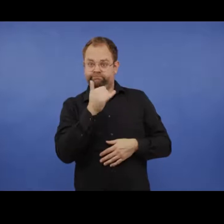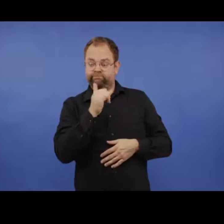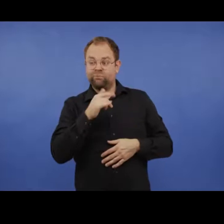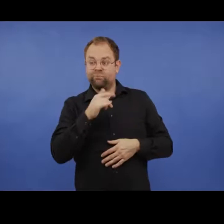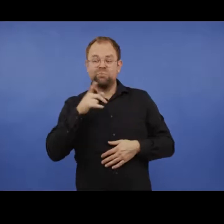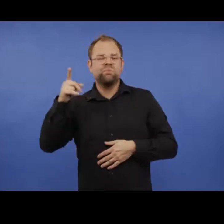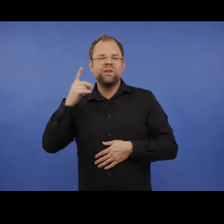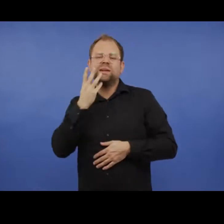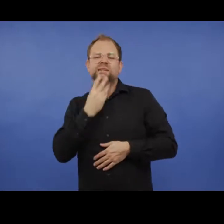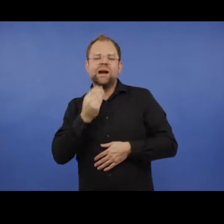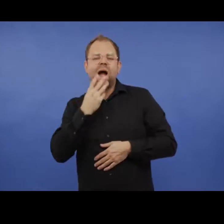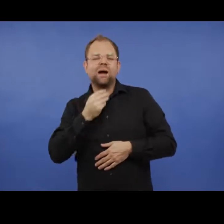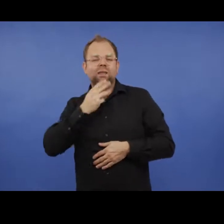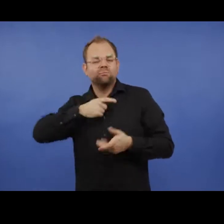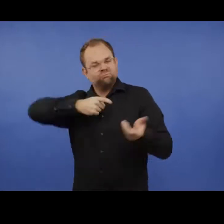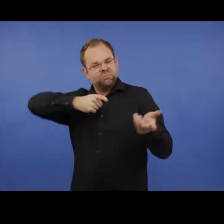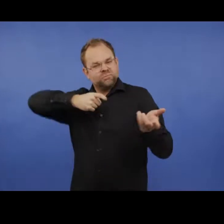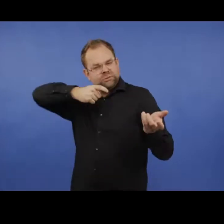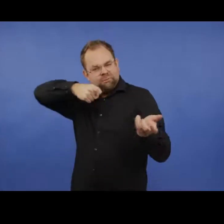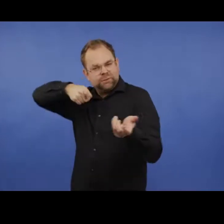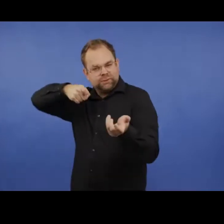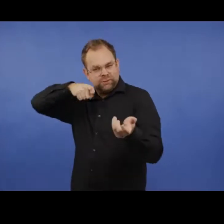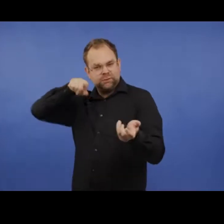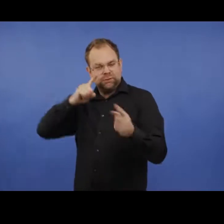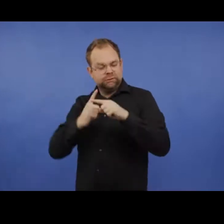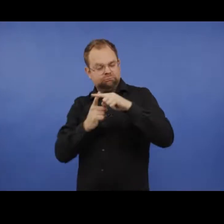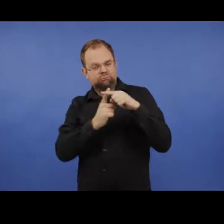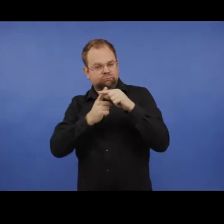with disabilities had been targeted